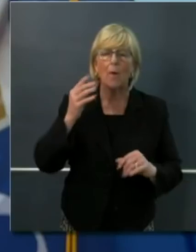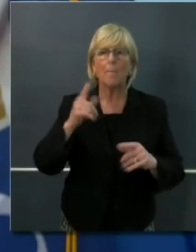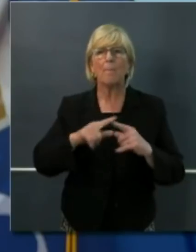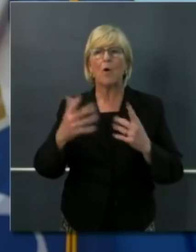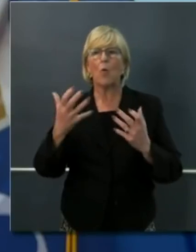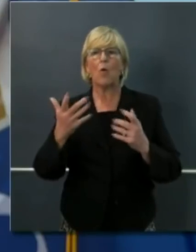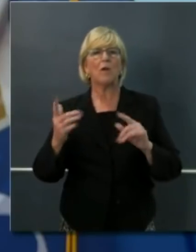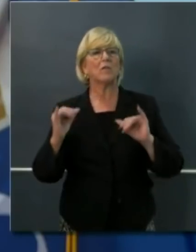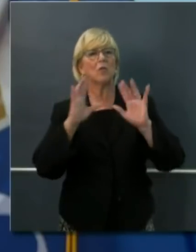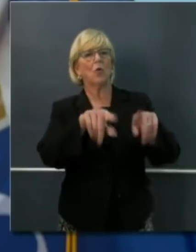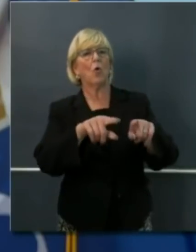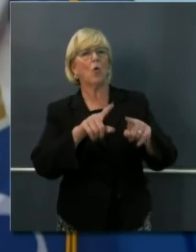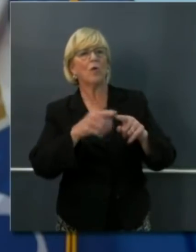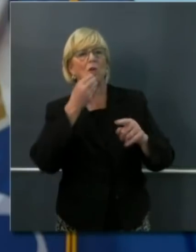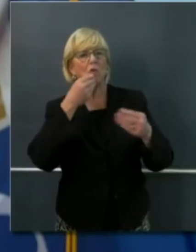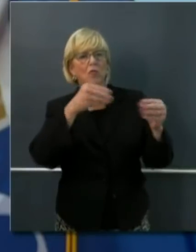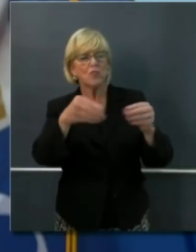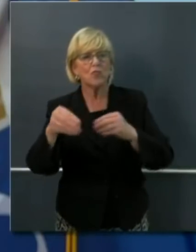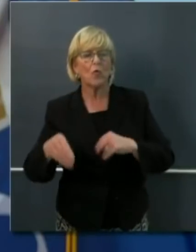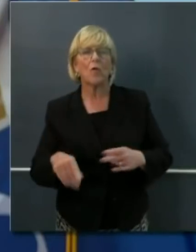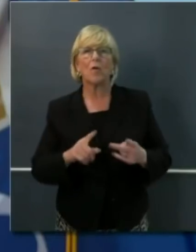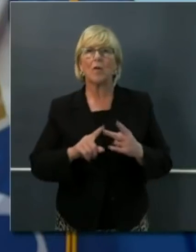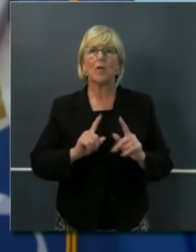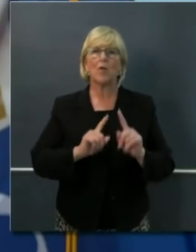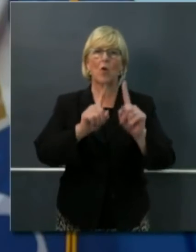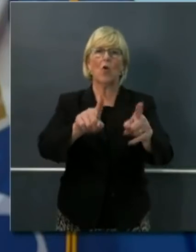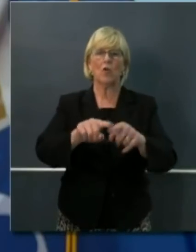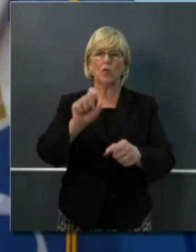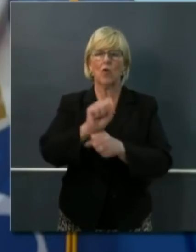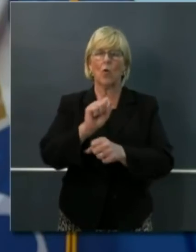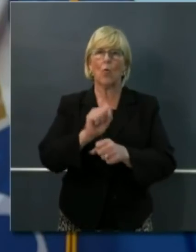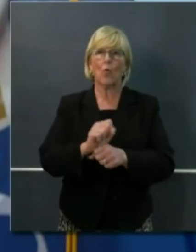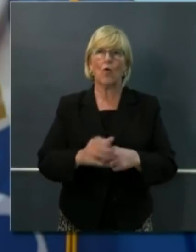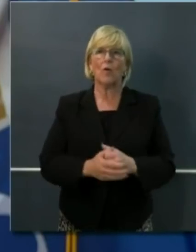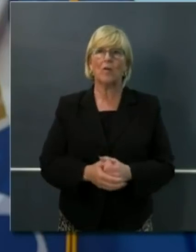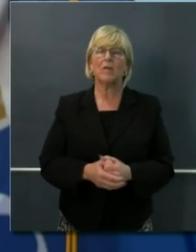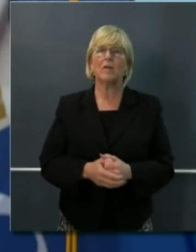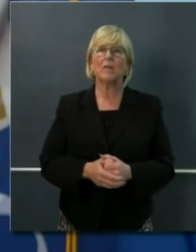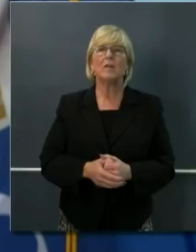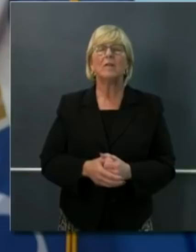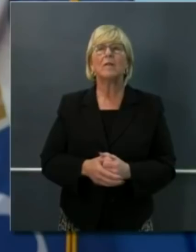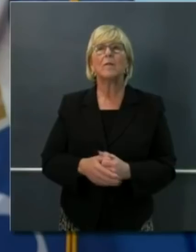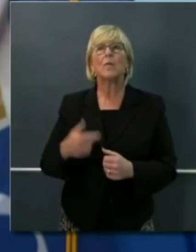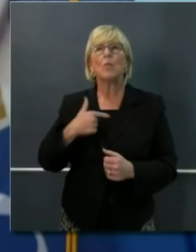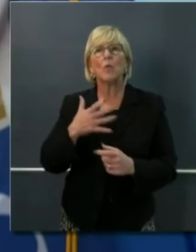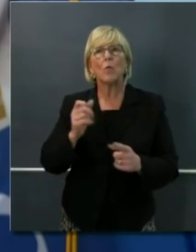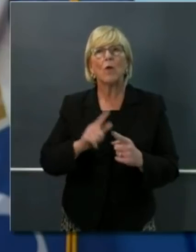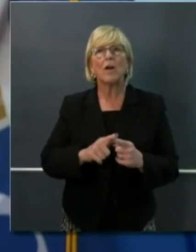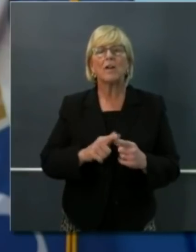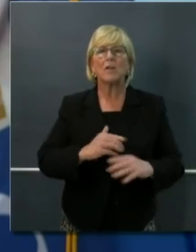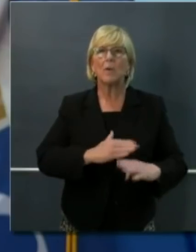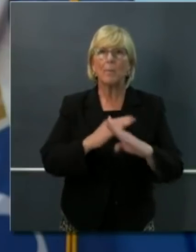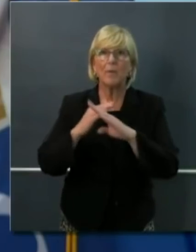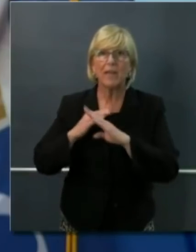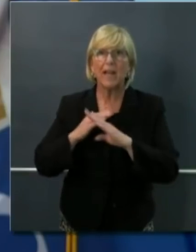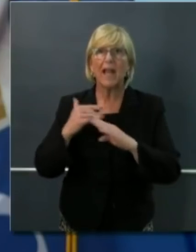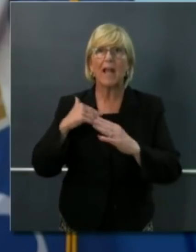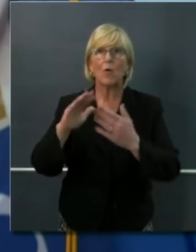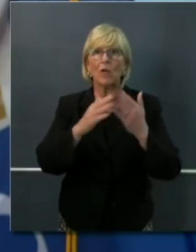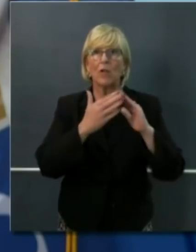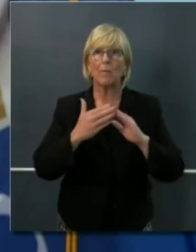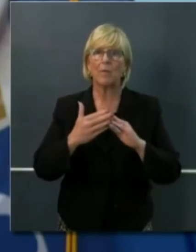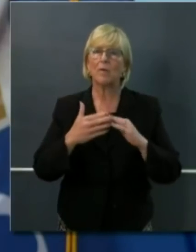store, knowing that we can use that as a tool to prepare our state, protect our communities